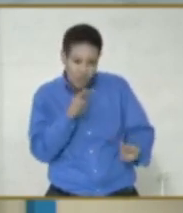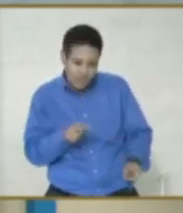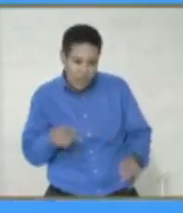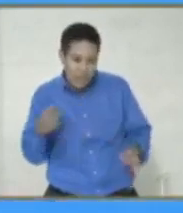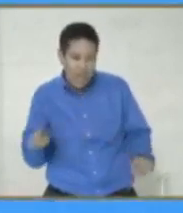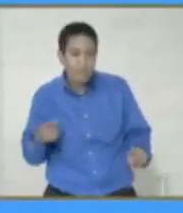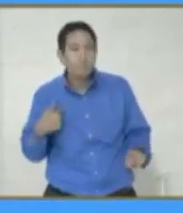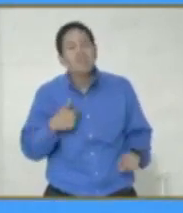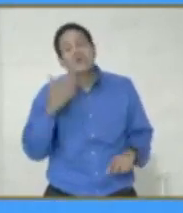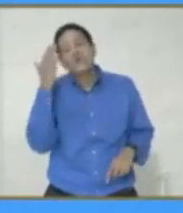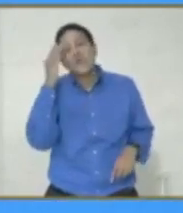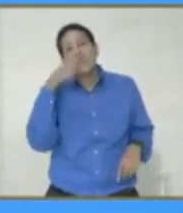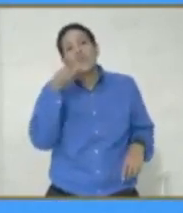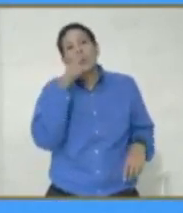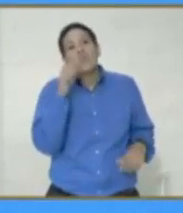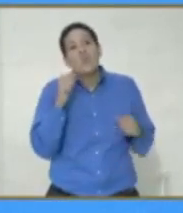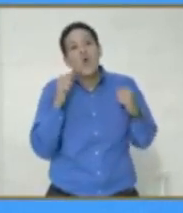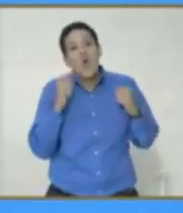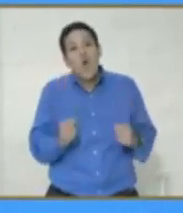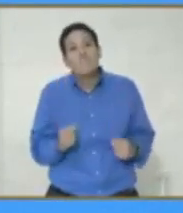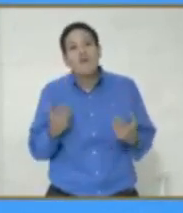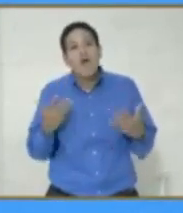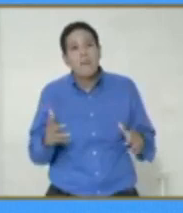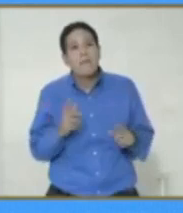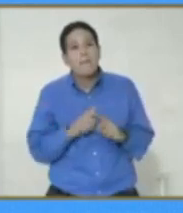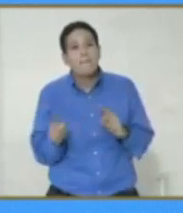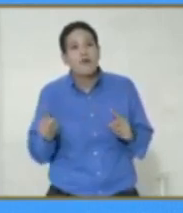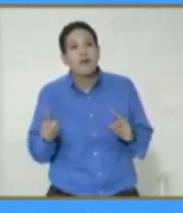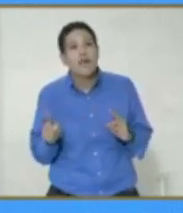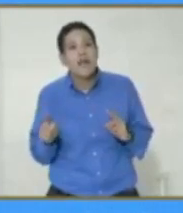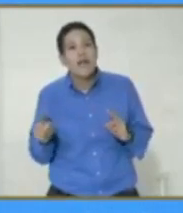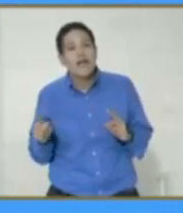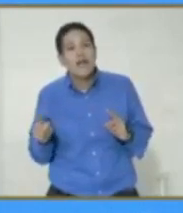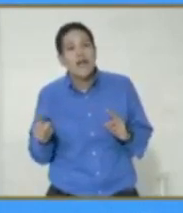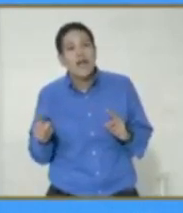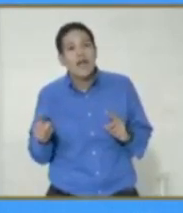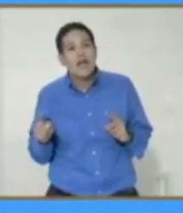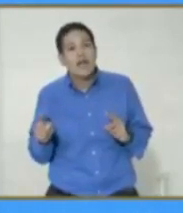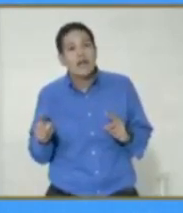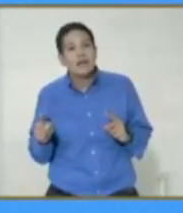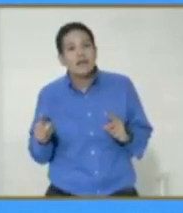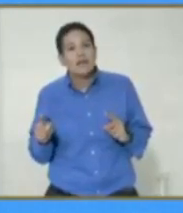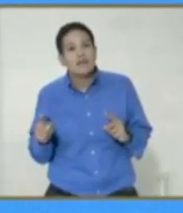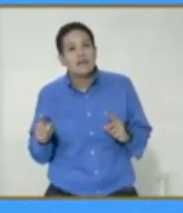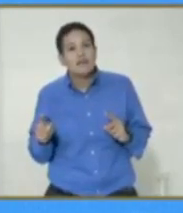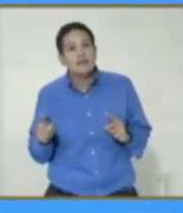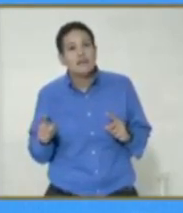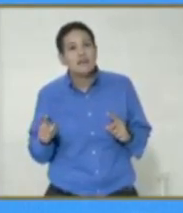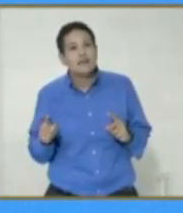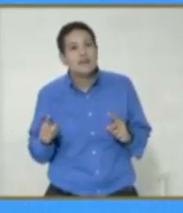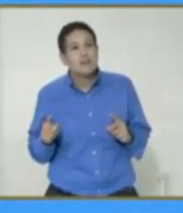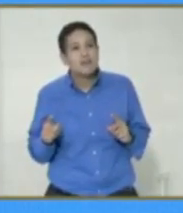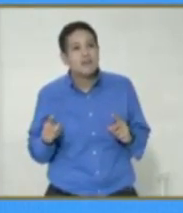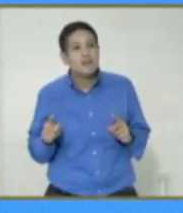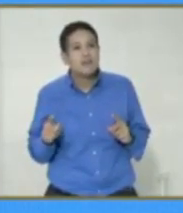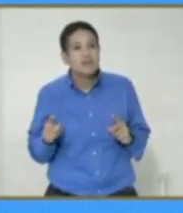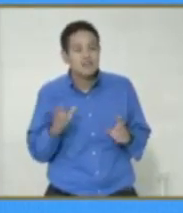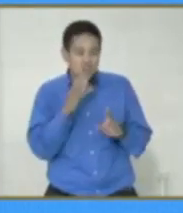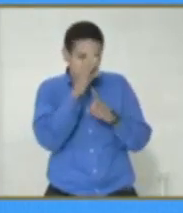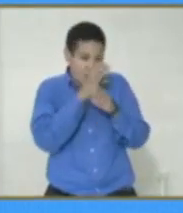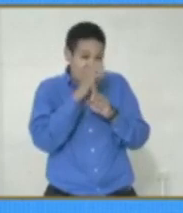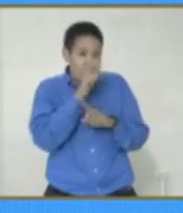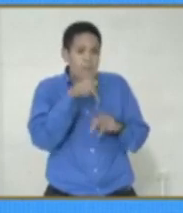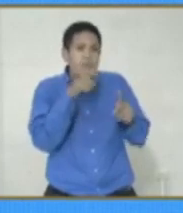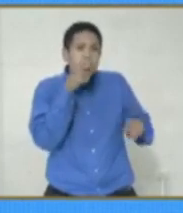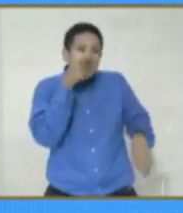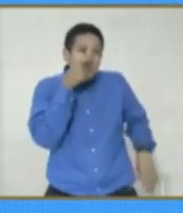about those confirmed already, but in addition to that, we have increased our surveillance of the influenza-like illnesses.